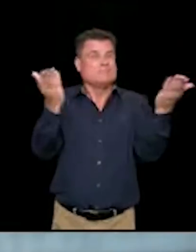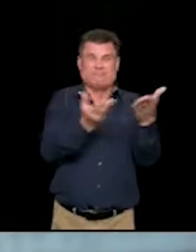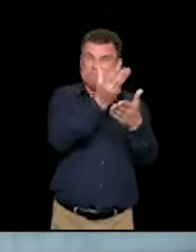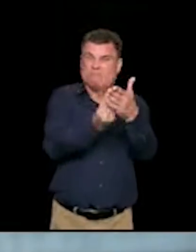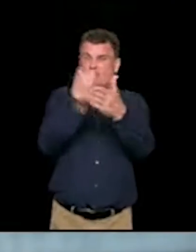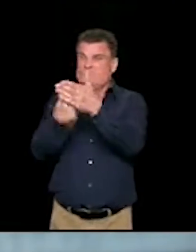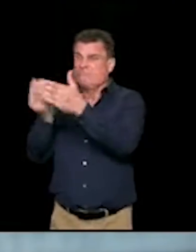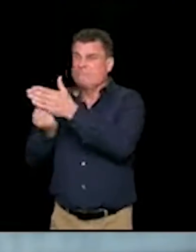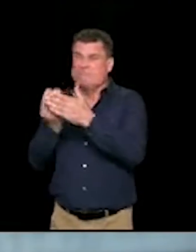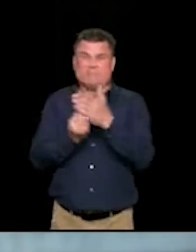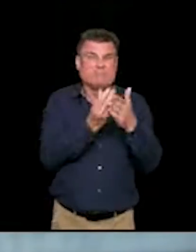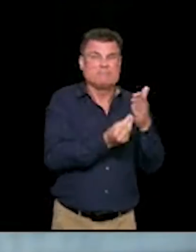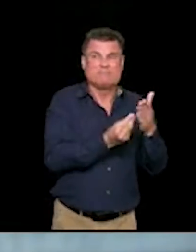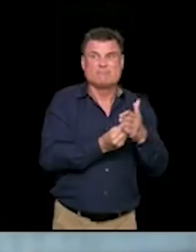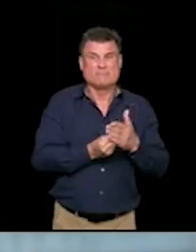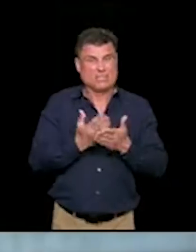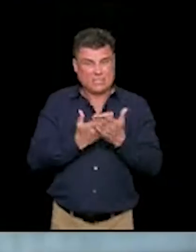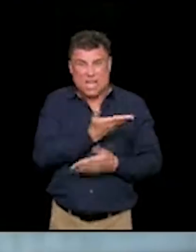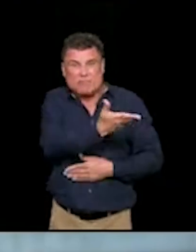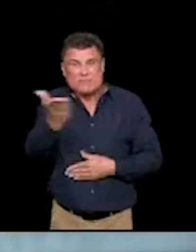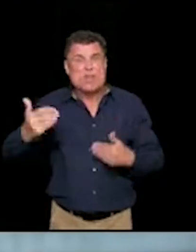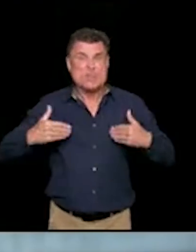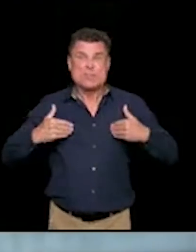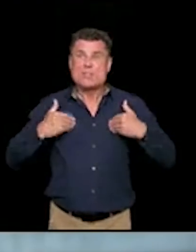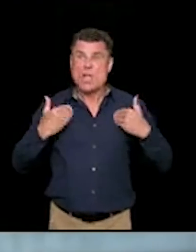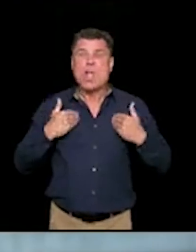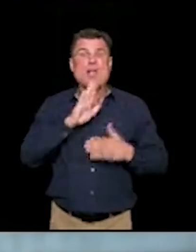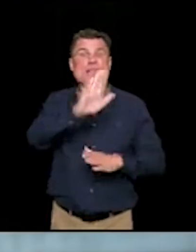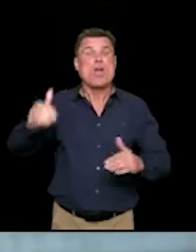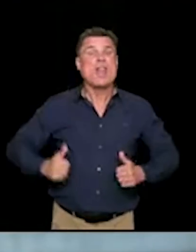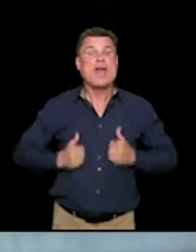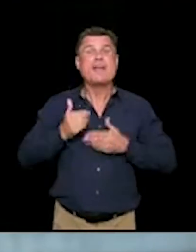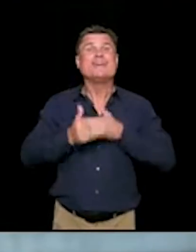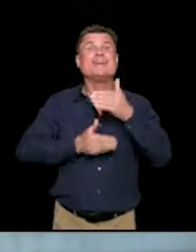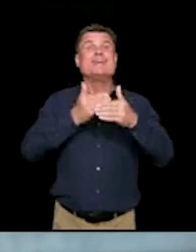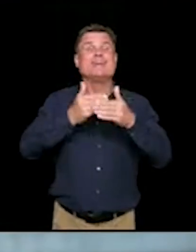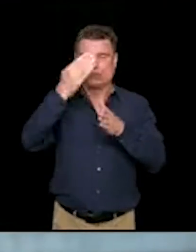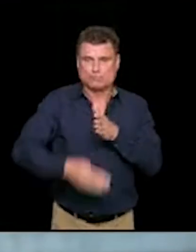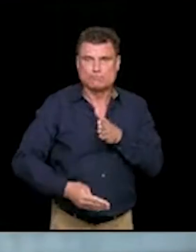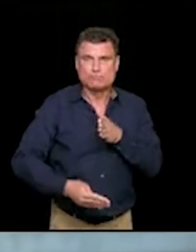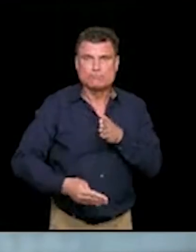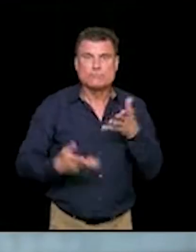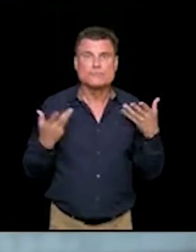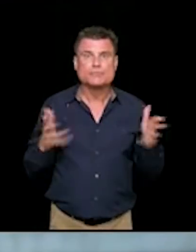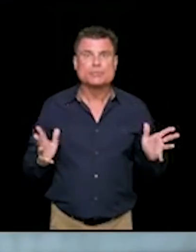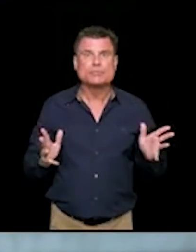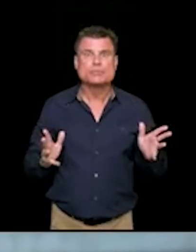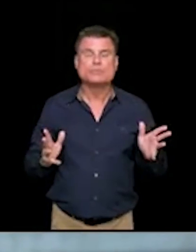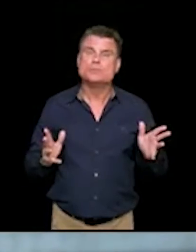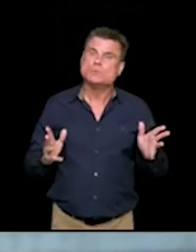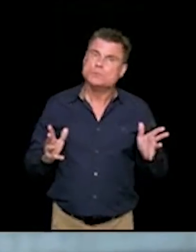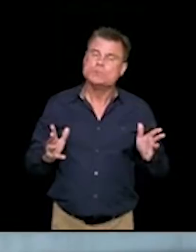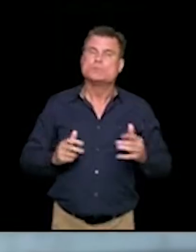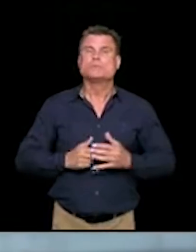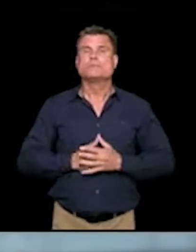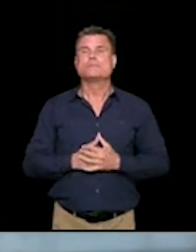bright futures ahead of them that were snatched away because of fentanyl poisoning of the drug supply on the